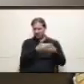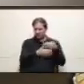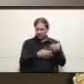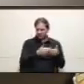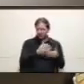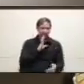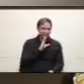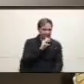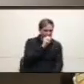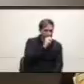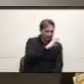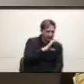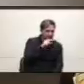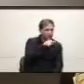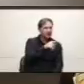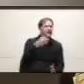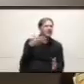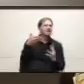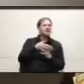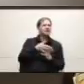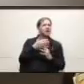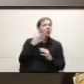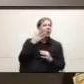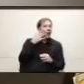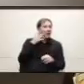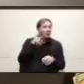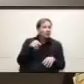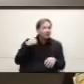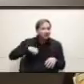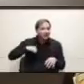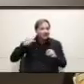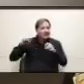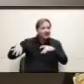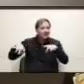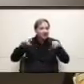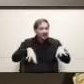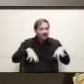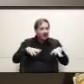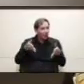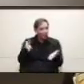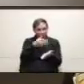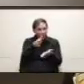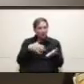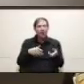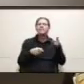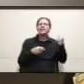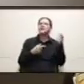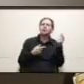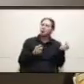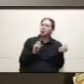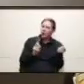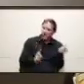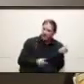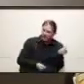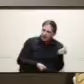Coxter, what was his intervention during the time when the municipality was suffering from those vacancies that ultimately